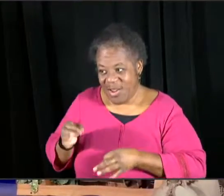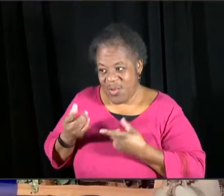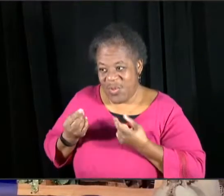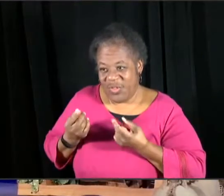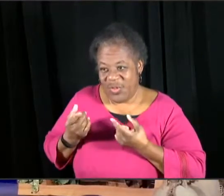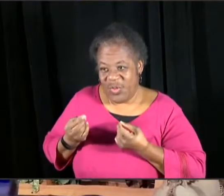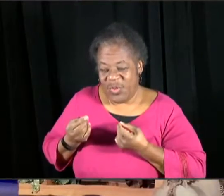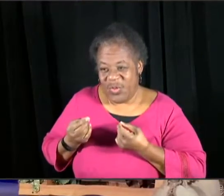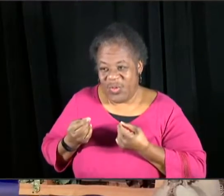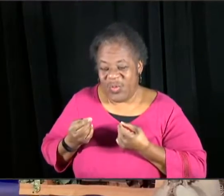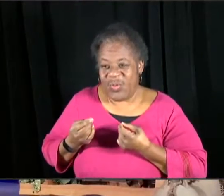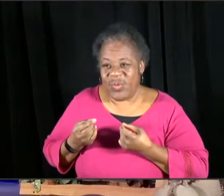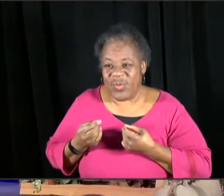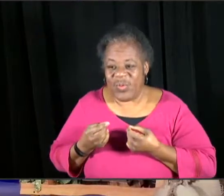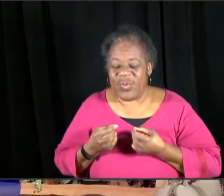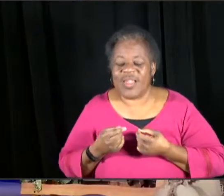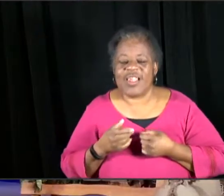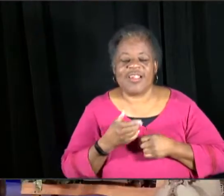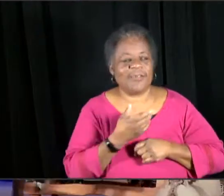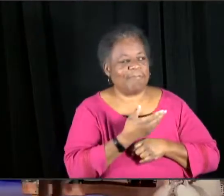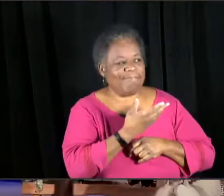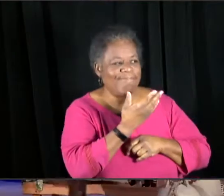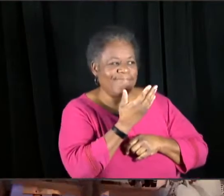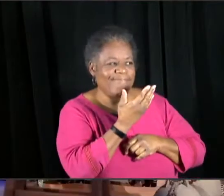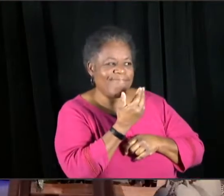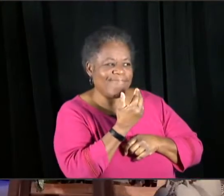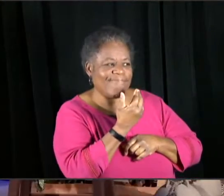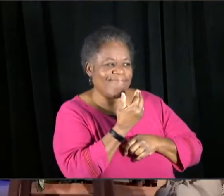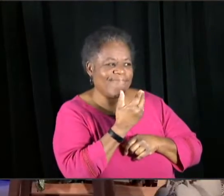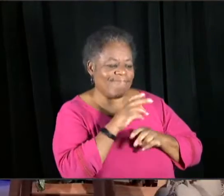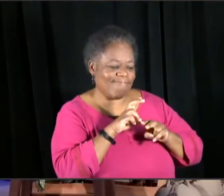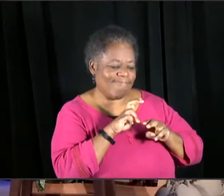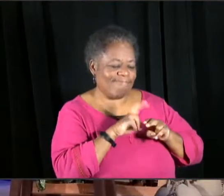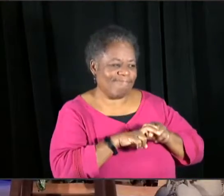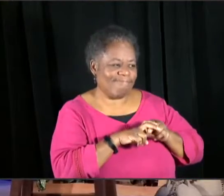She patted the stool next to her.